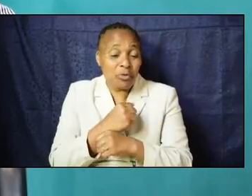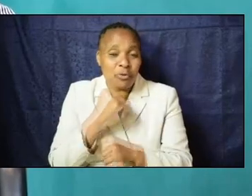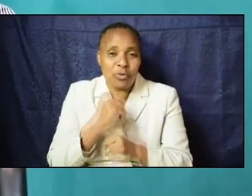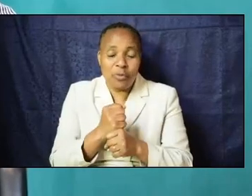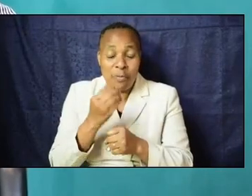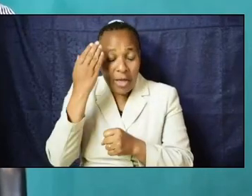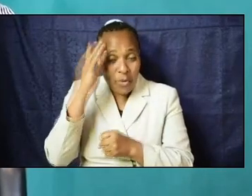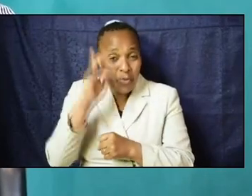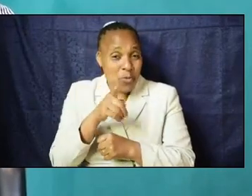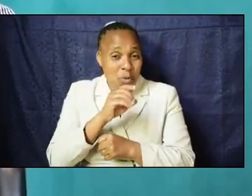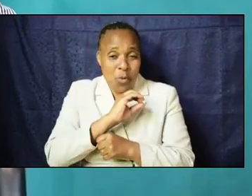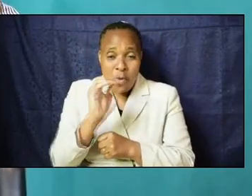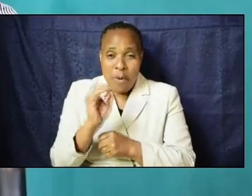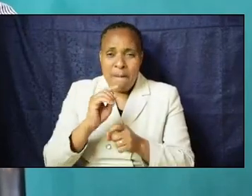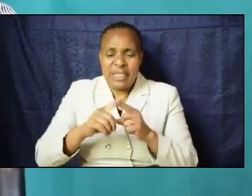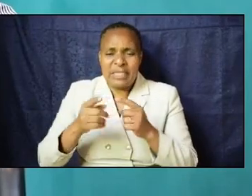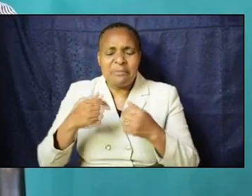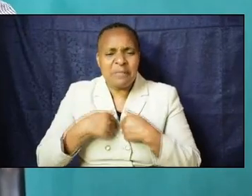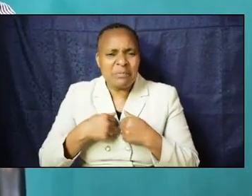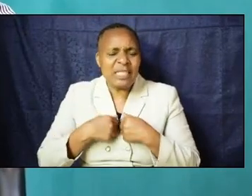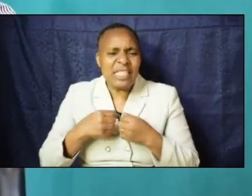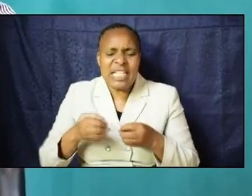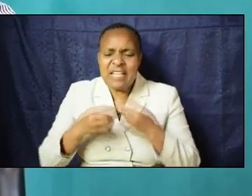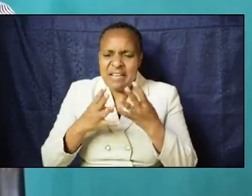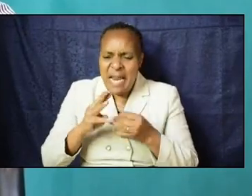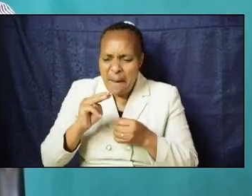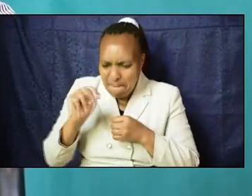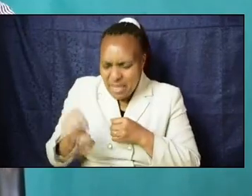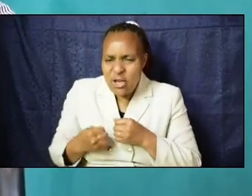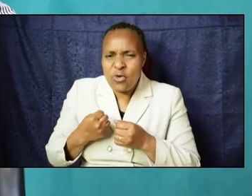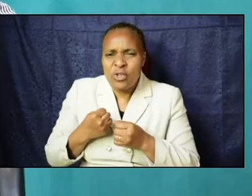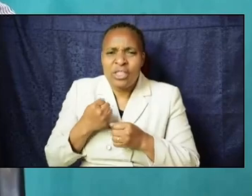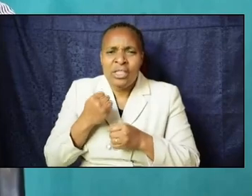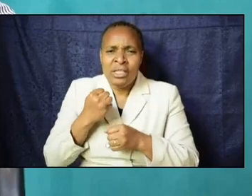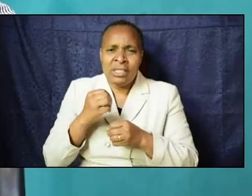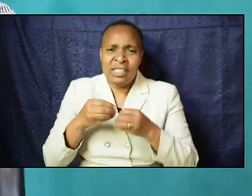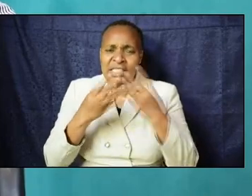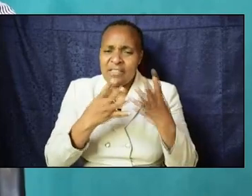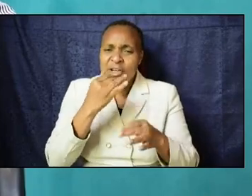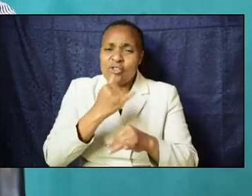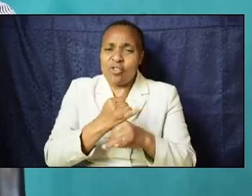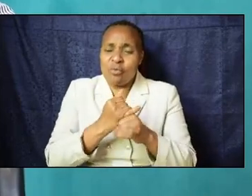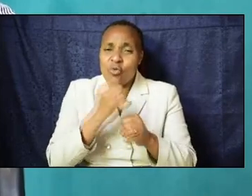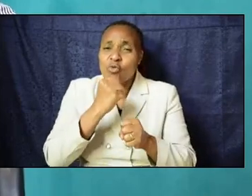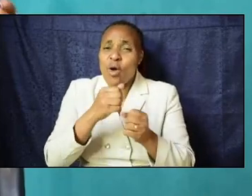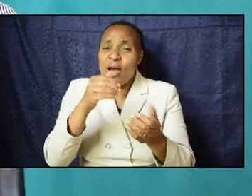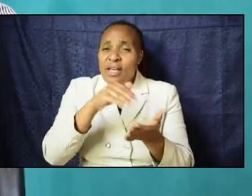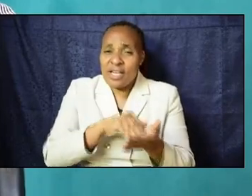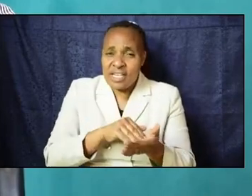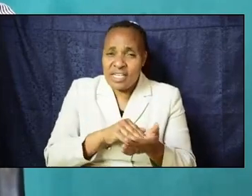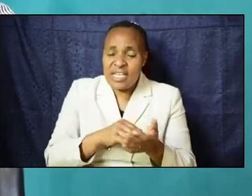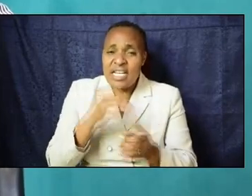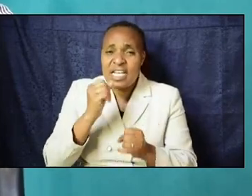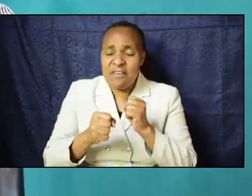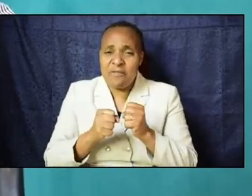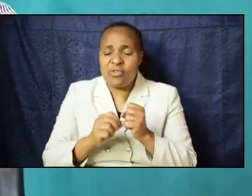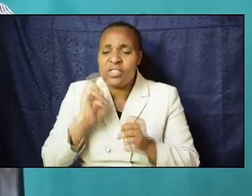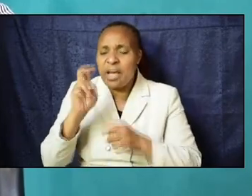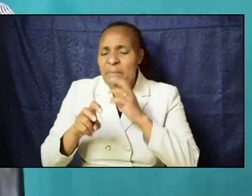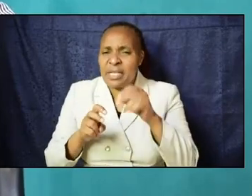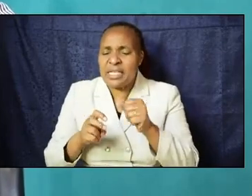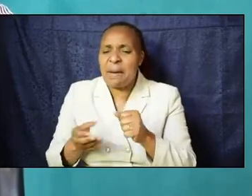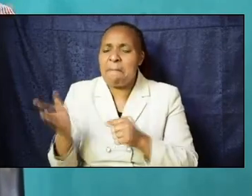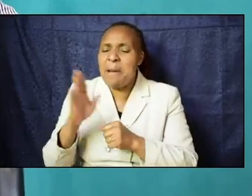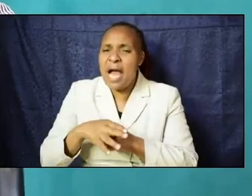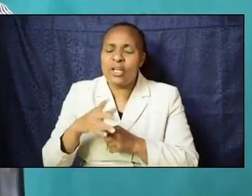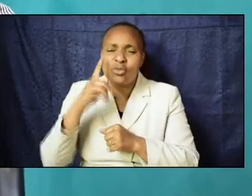about you, but if I'm given, say, ₺1 million to do a job, would you still not do it again? If it was bungee jumping or going back